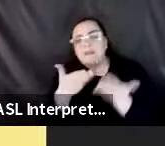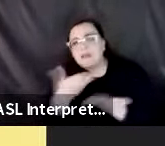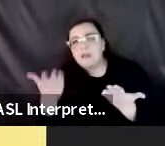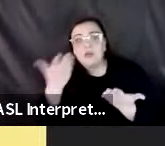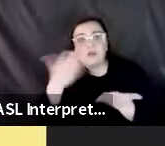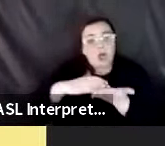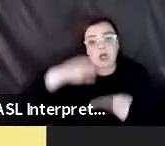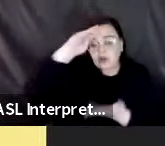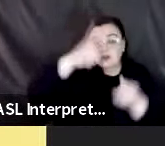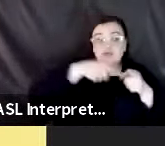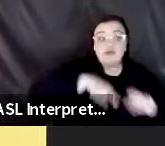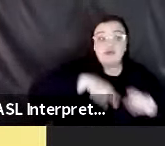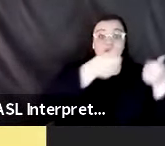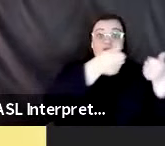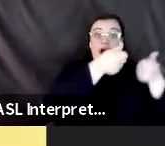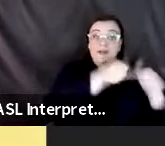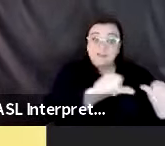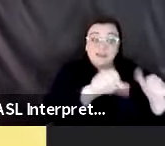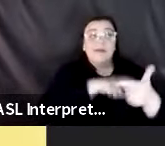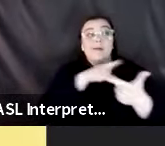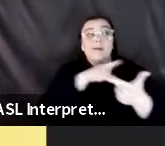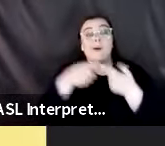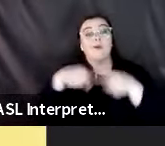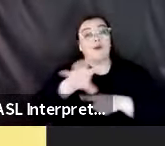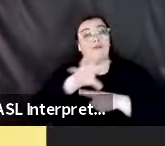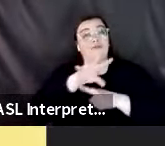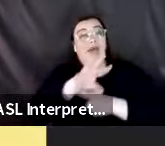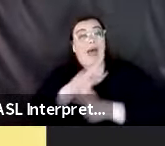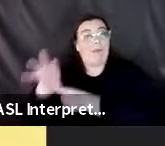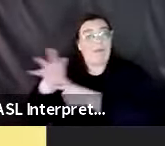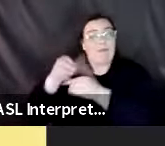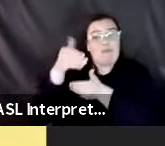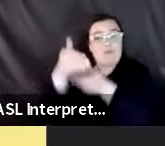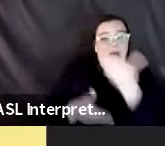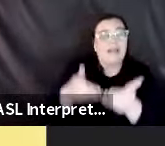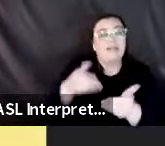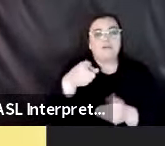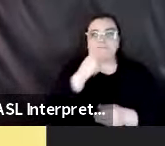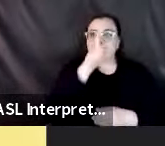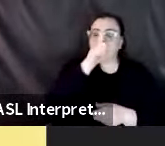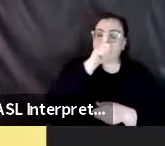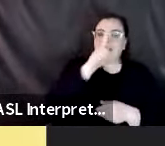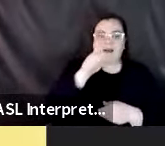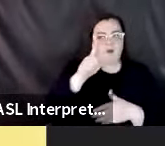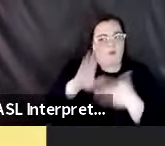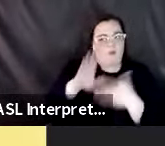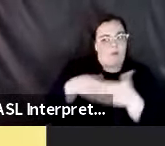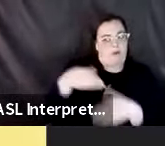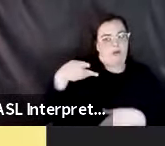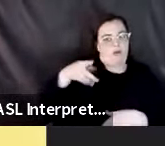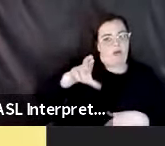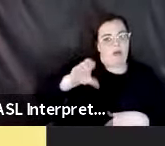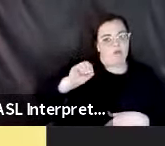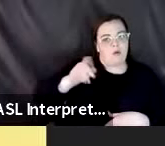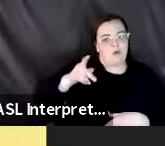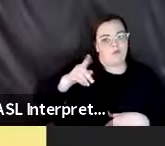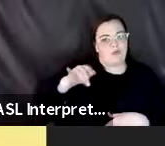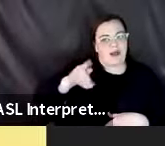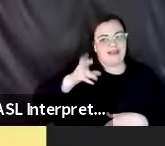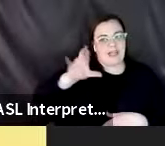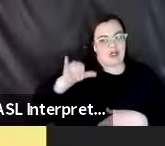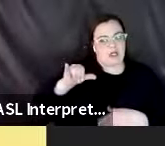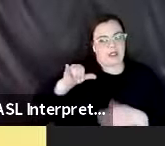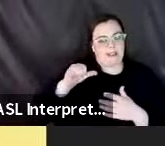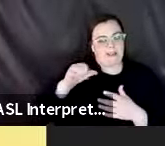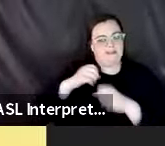that you might have learned during audition or during the filming of the commercial that are proprietary to the advertiser. However,